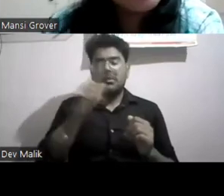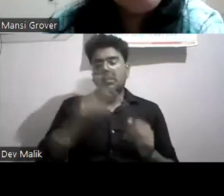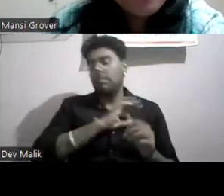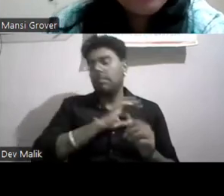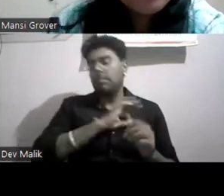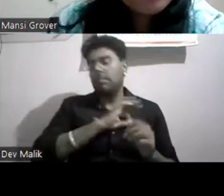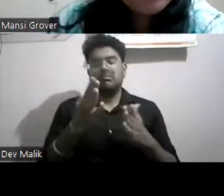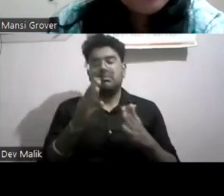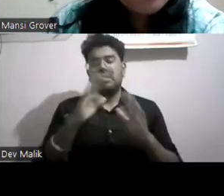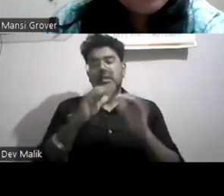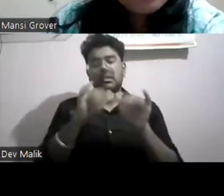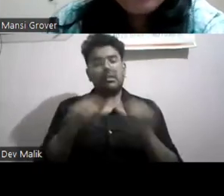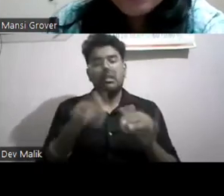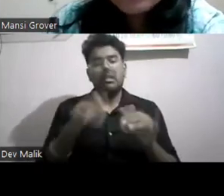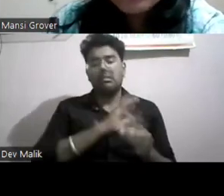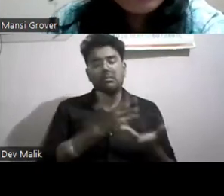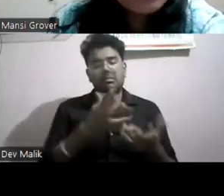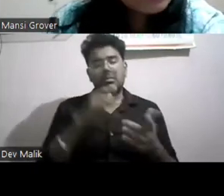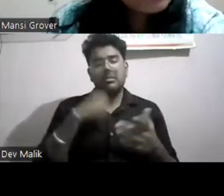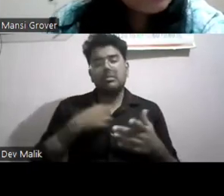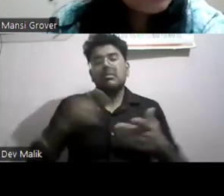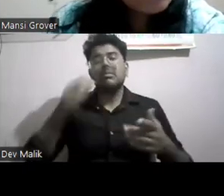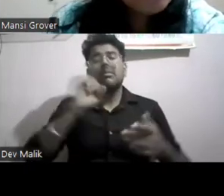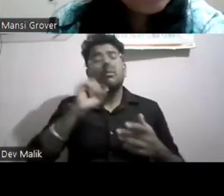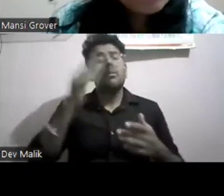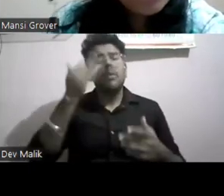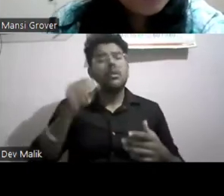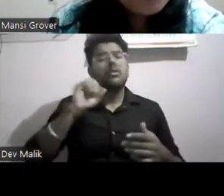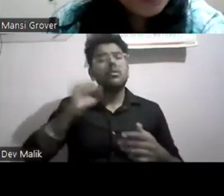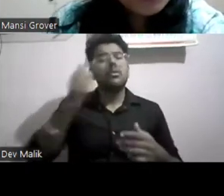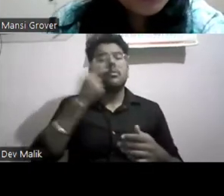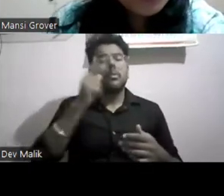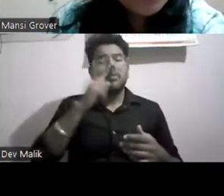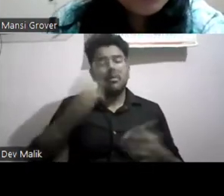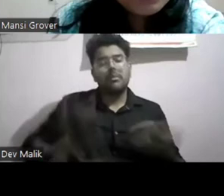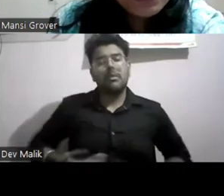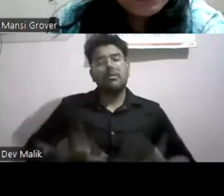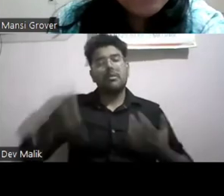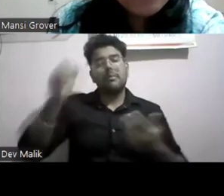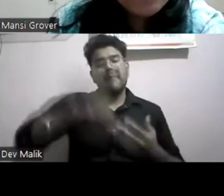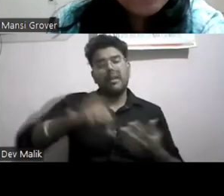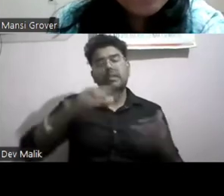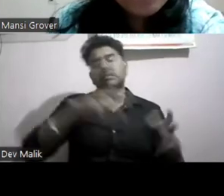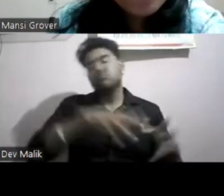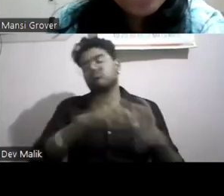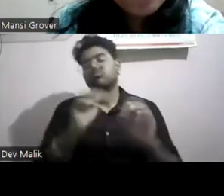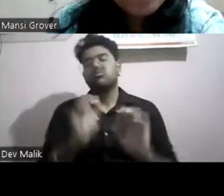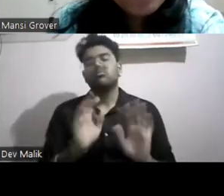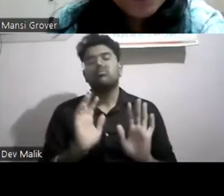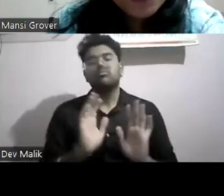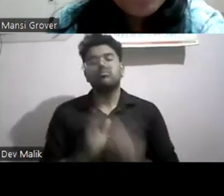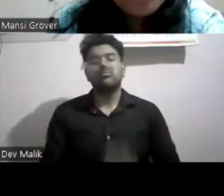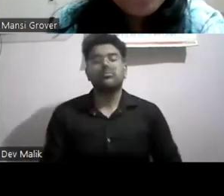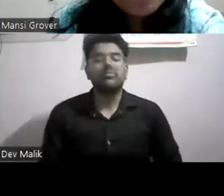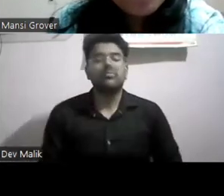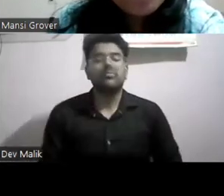anomalies in her parents. So let us just continue with the scene.